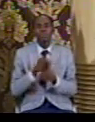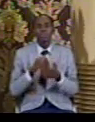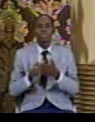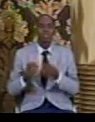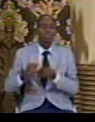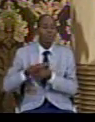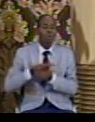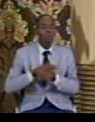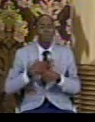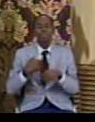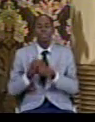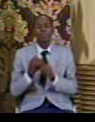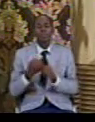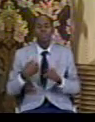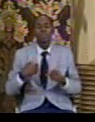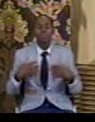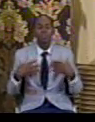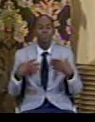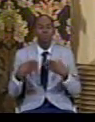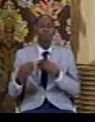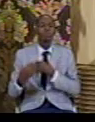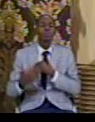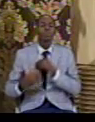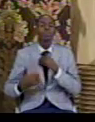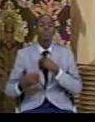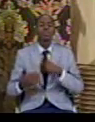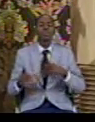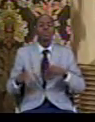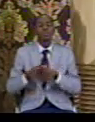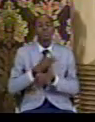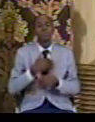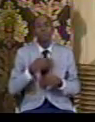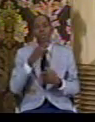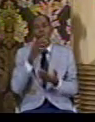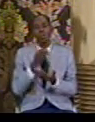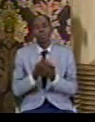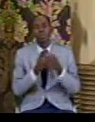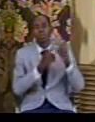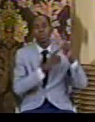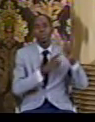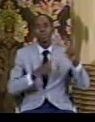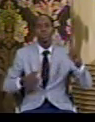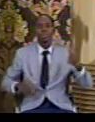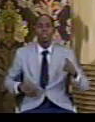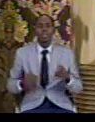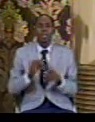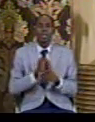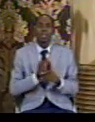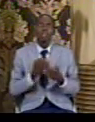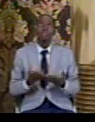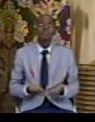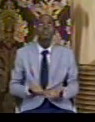more. Fill it up. Oh, make me whole. Fill it